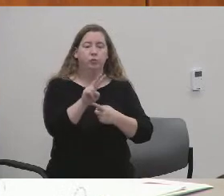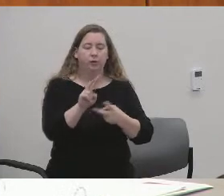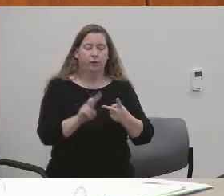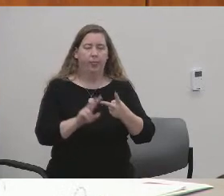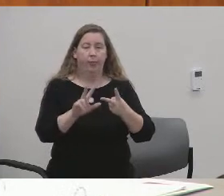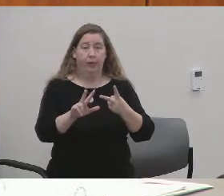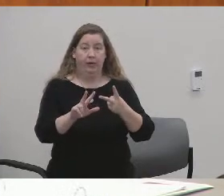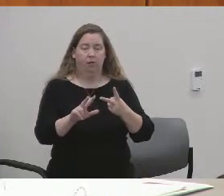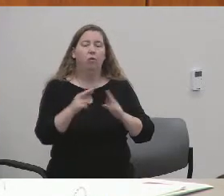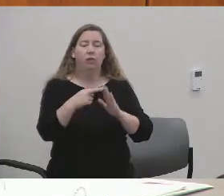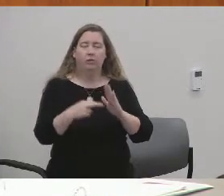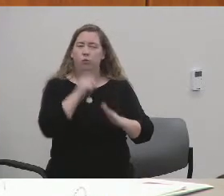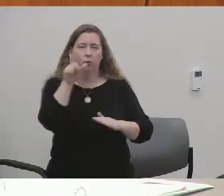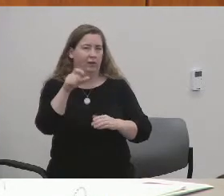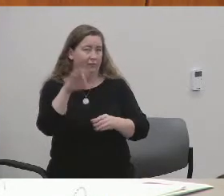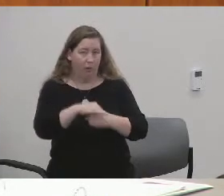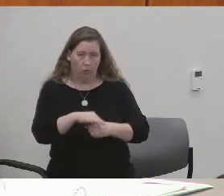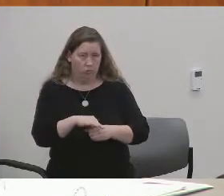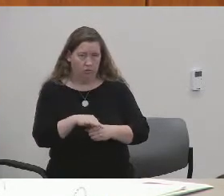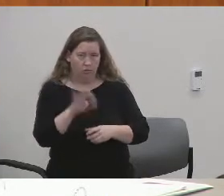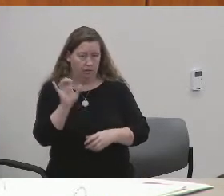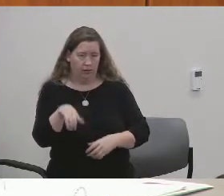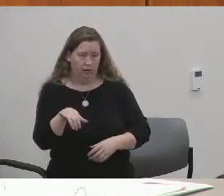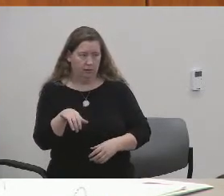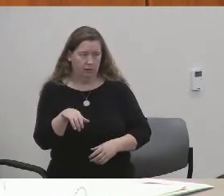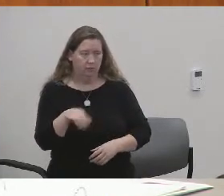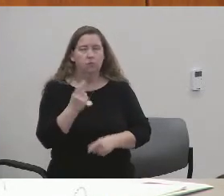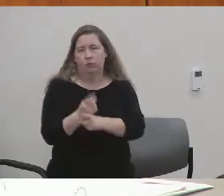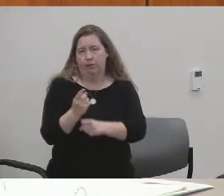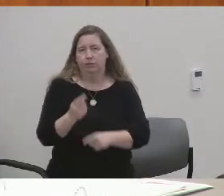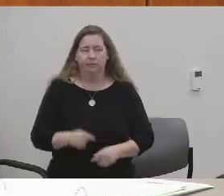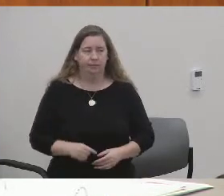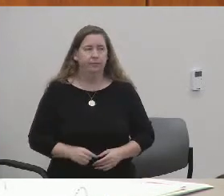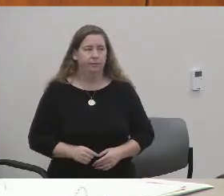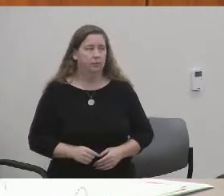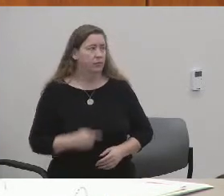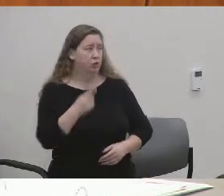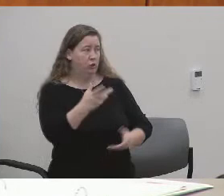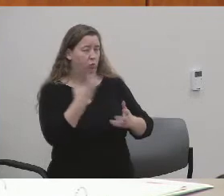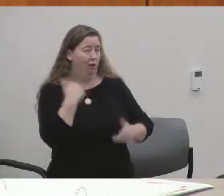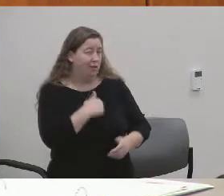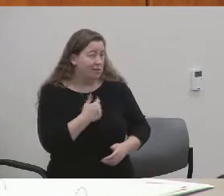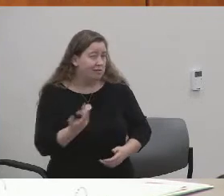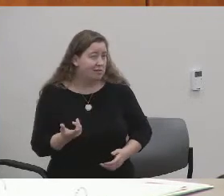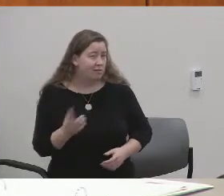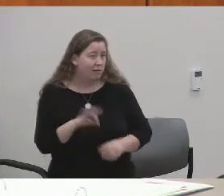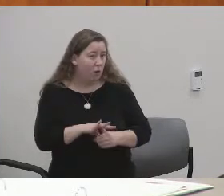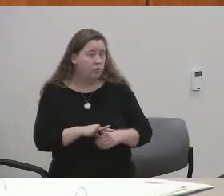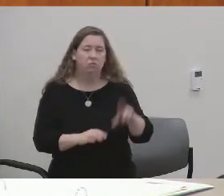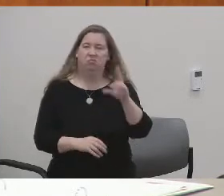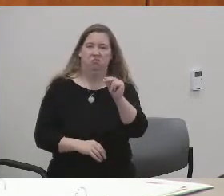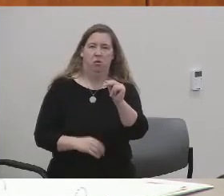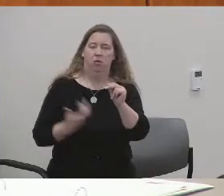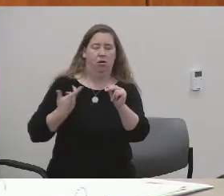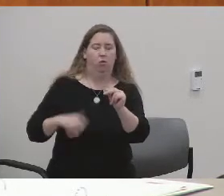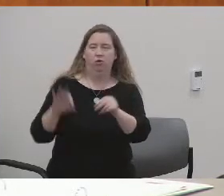So we don't need to vote on those? That is correct. But do you want us to, or? No, I don't want you to vote on this, because you don't have